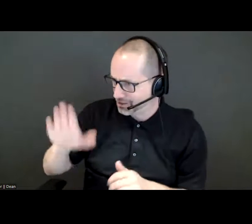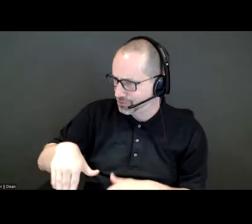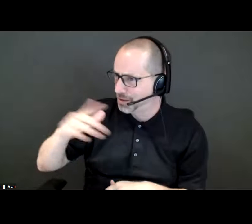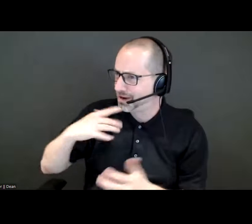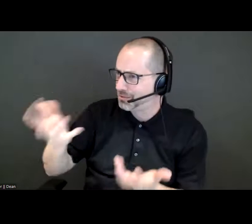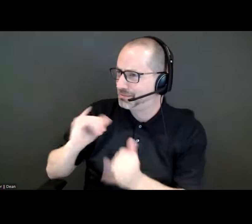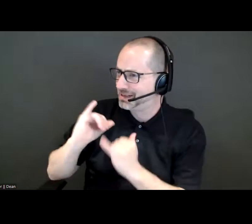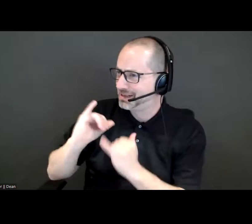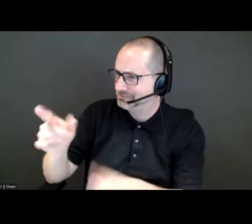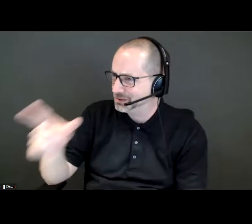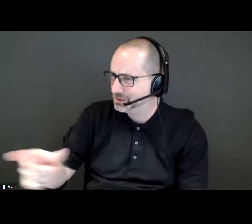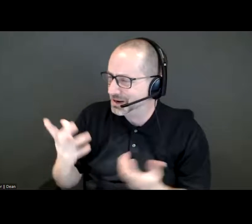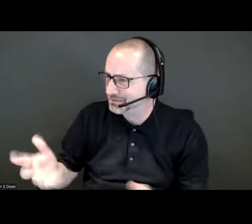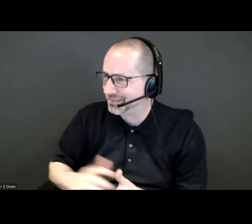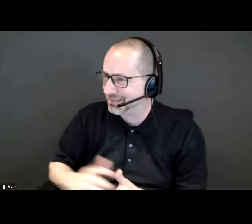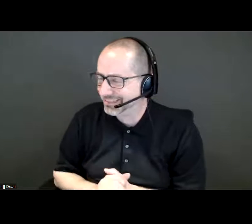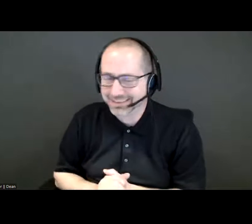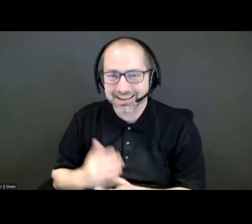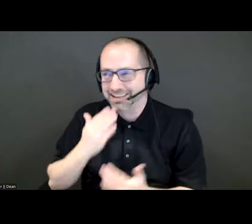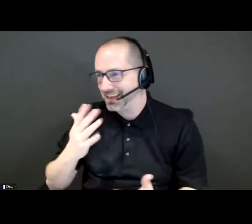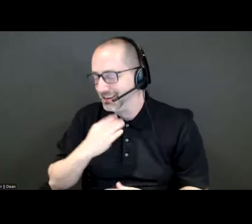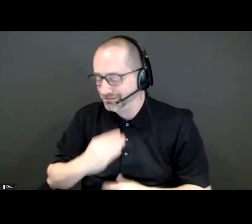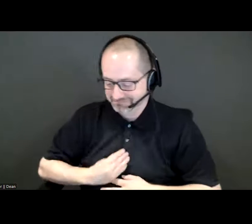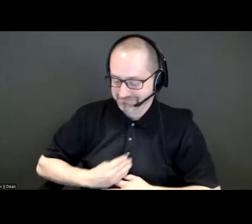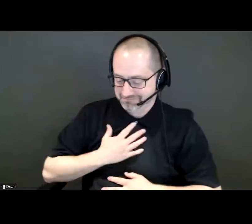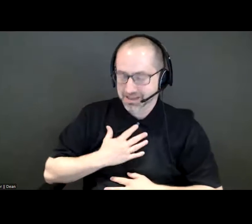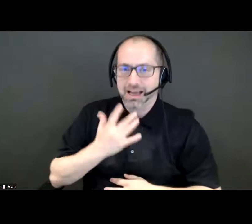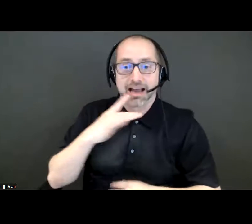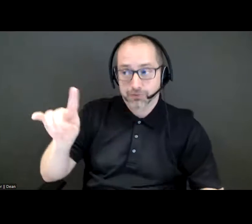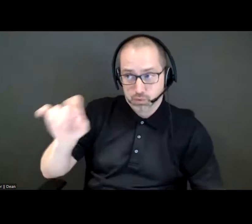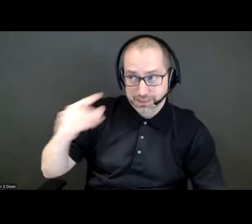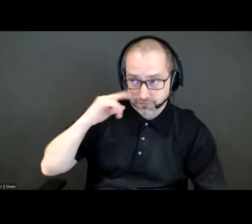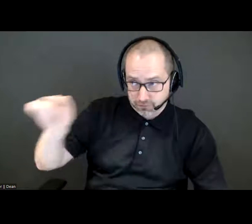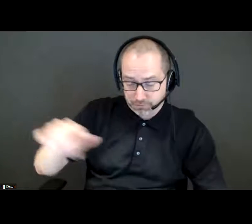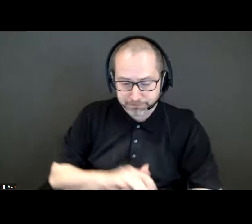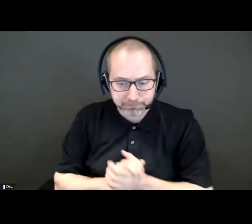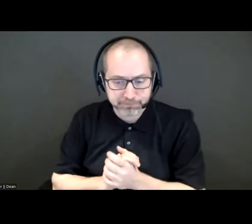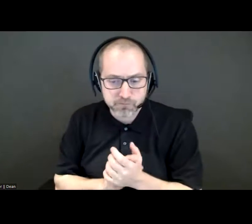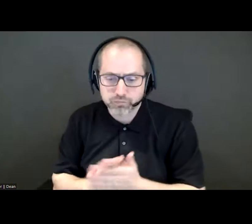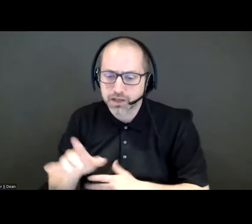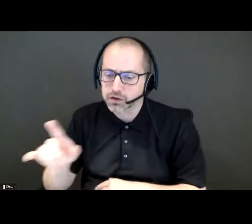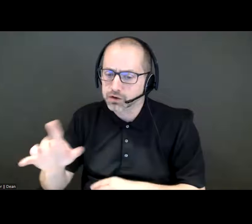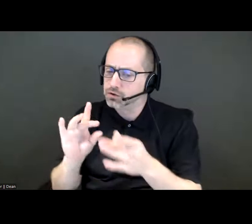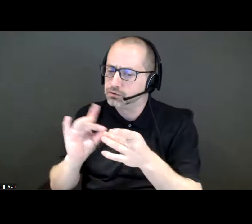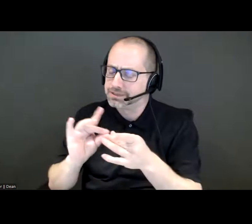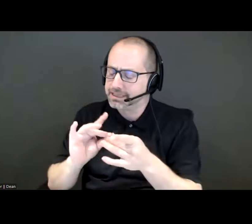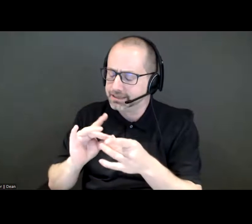Thank you. That was very inspirational. I have a question for you. You said a